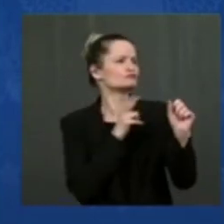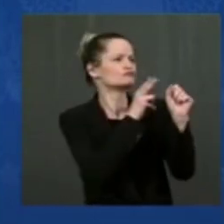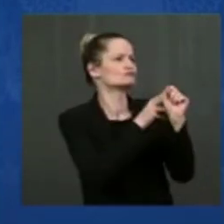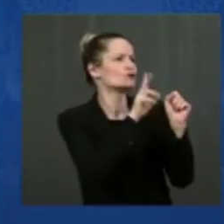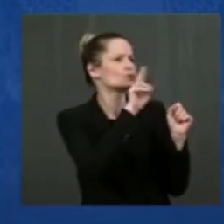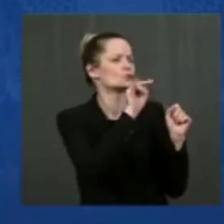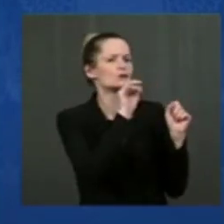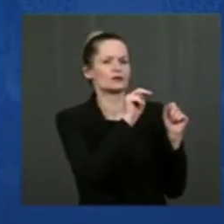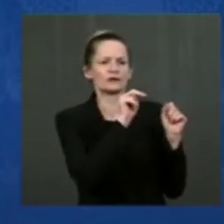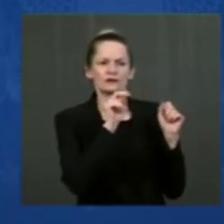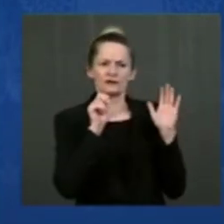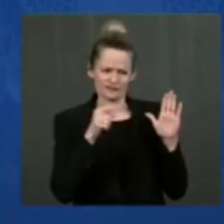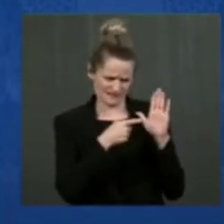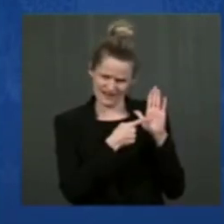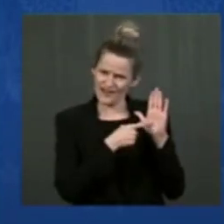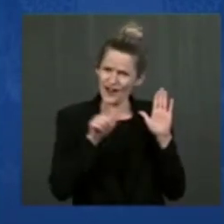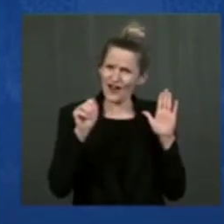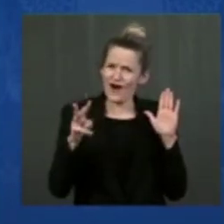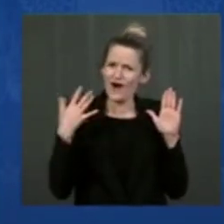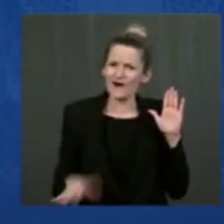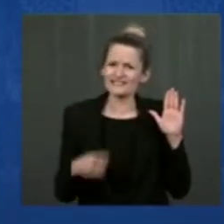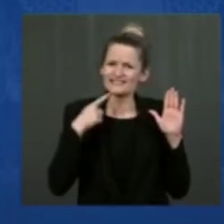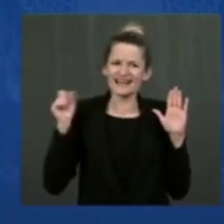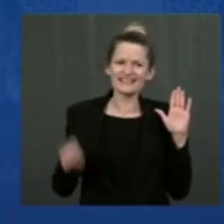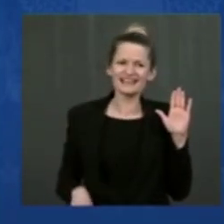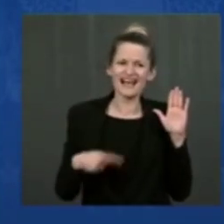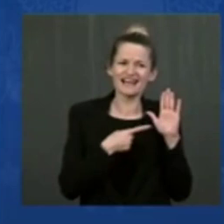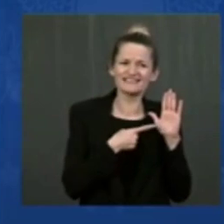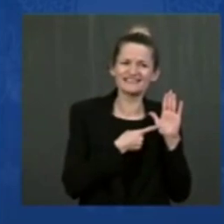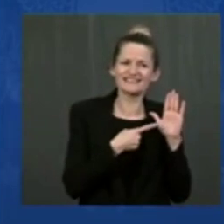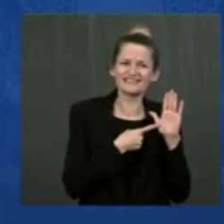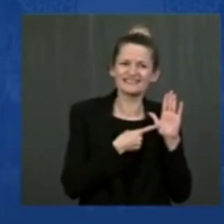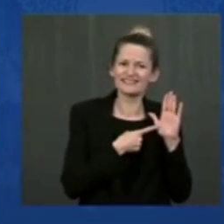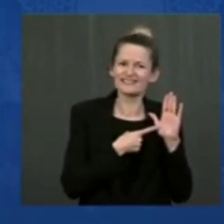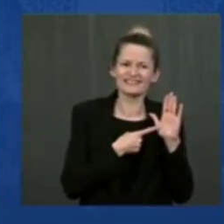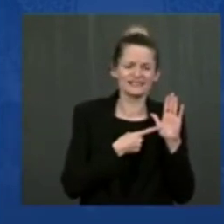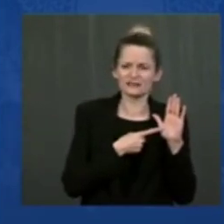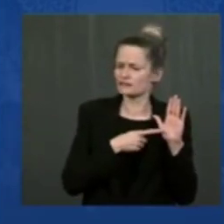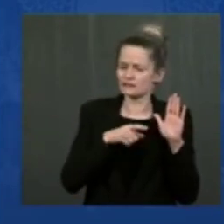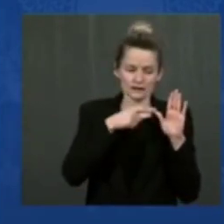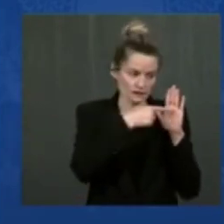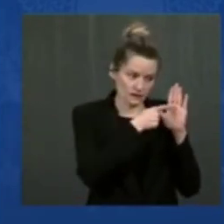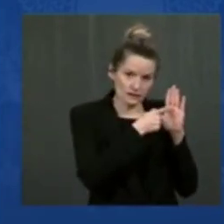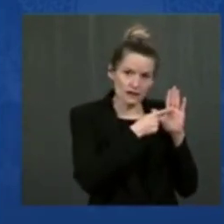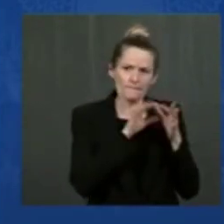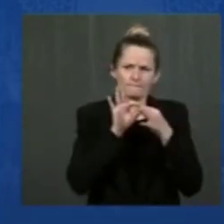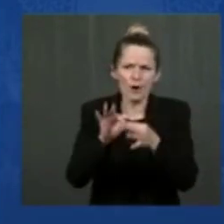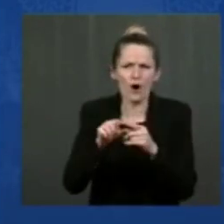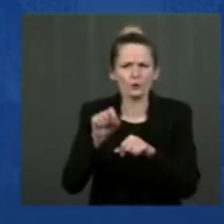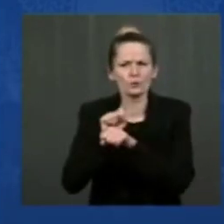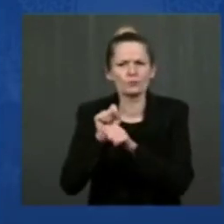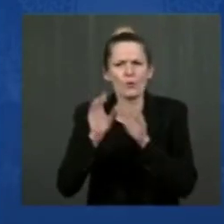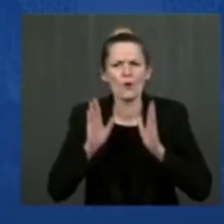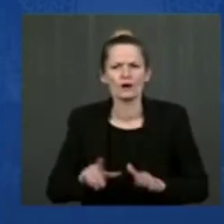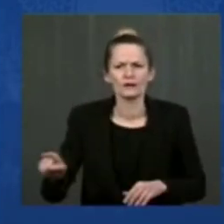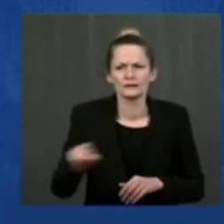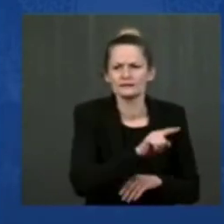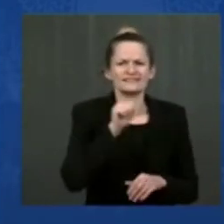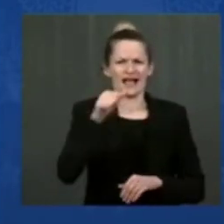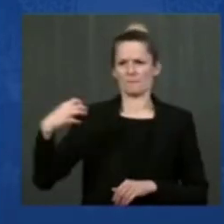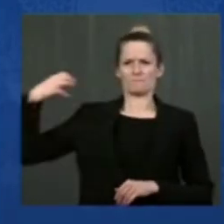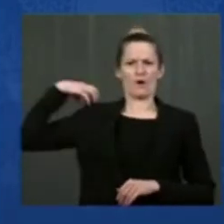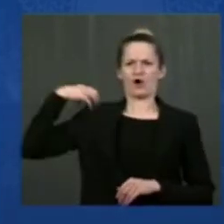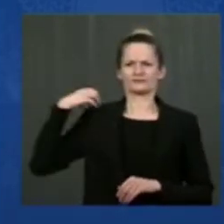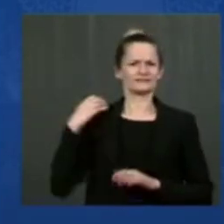to their employers or to special interests. That's why I signed an executive order creating a White House task force on worker organizing and employment